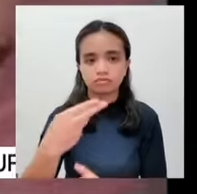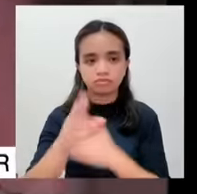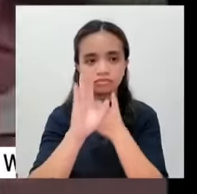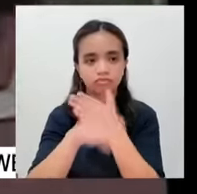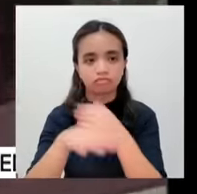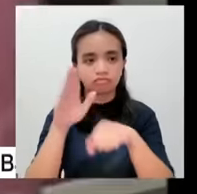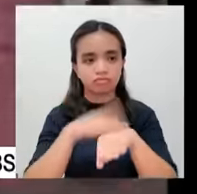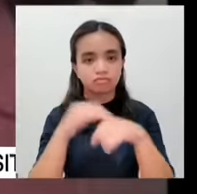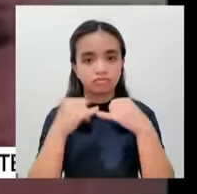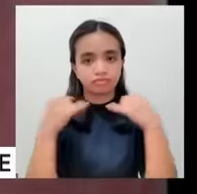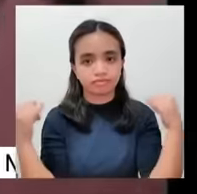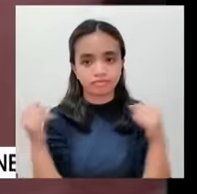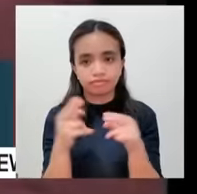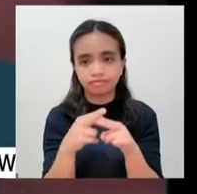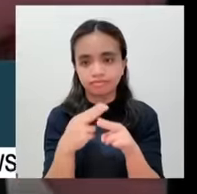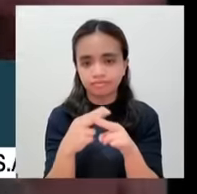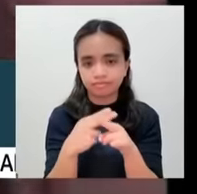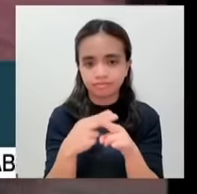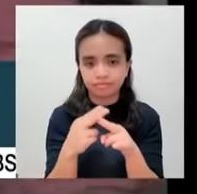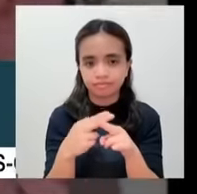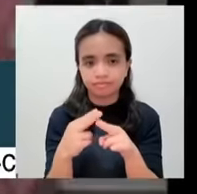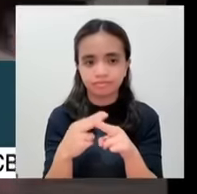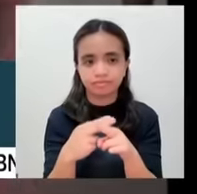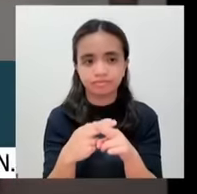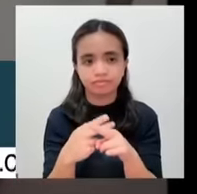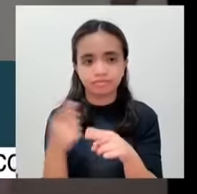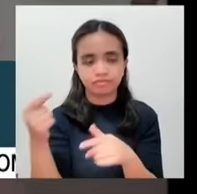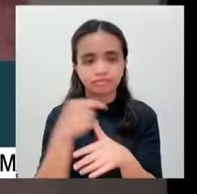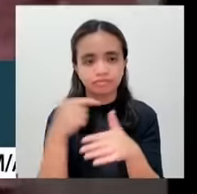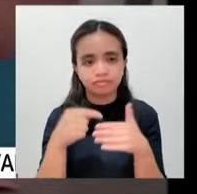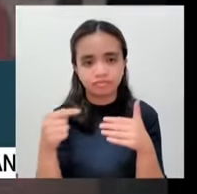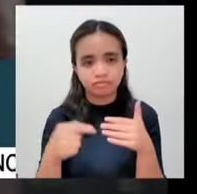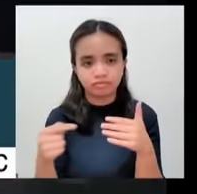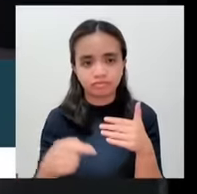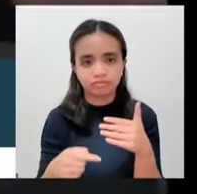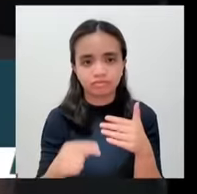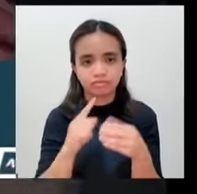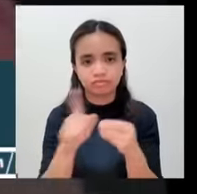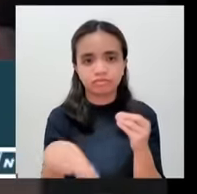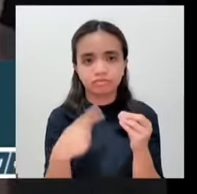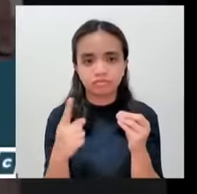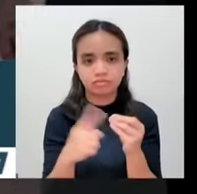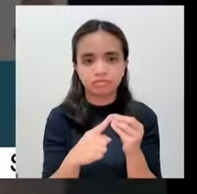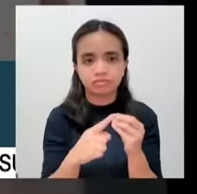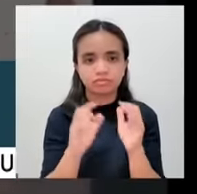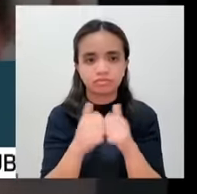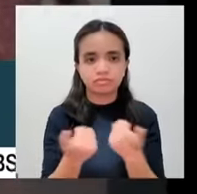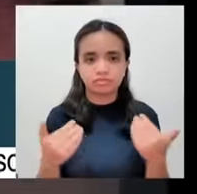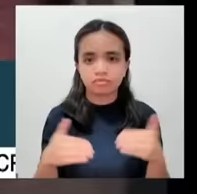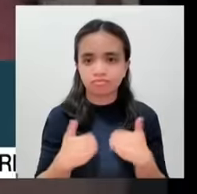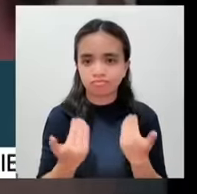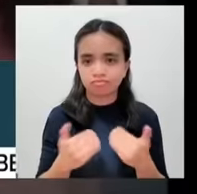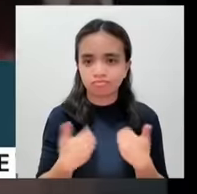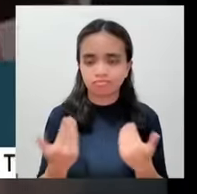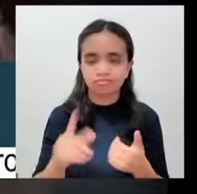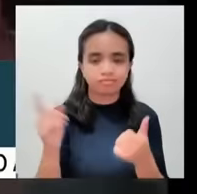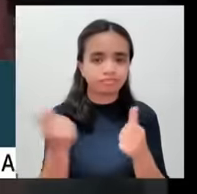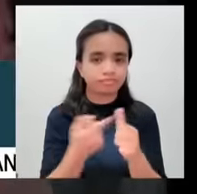as soon as we can. She was just giving us details there about how young they were when they first met,